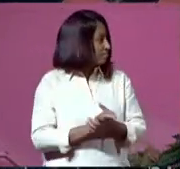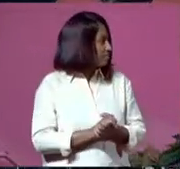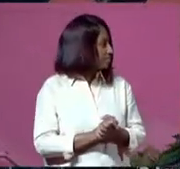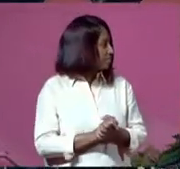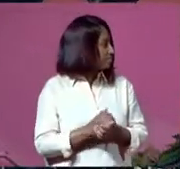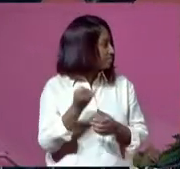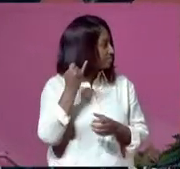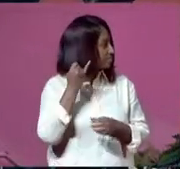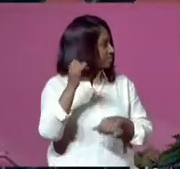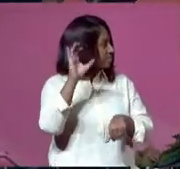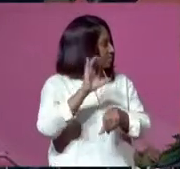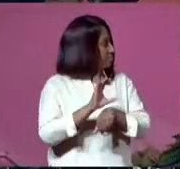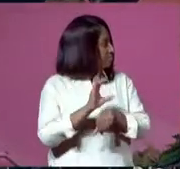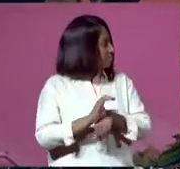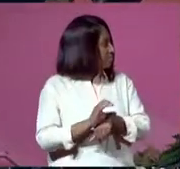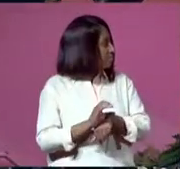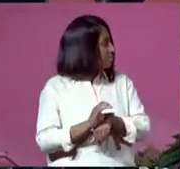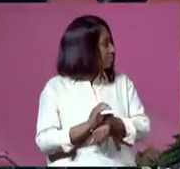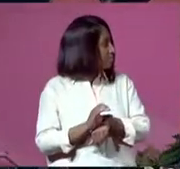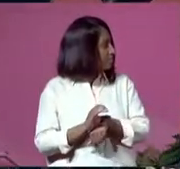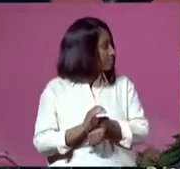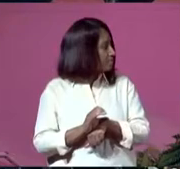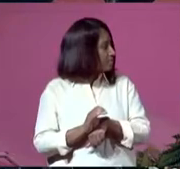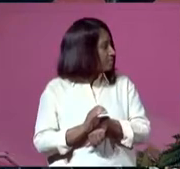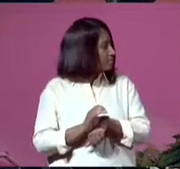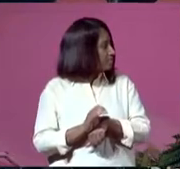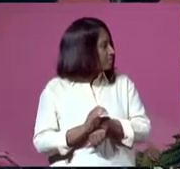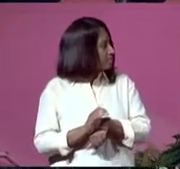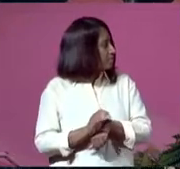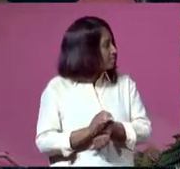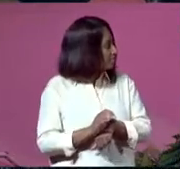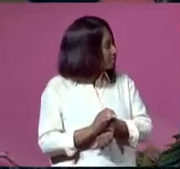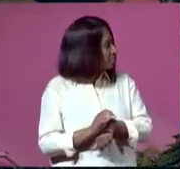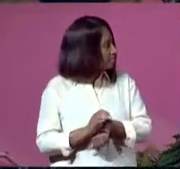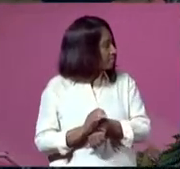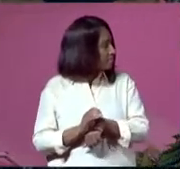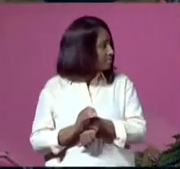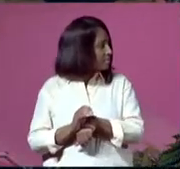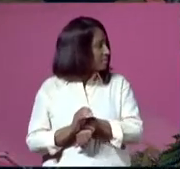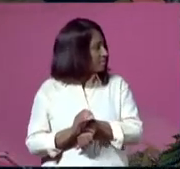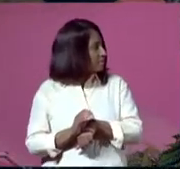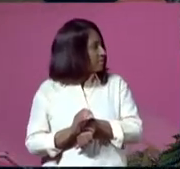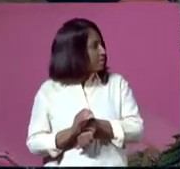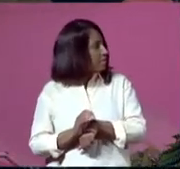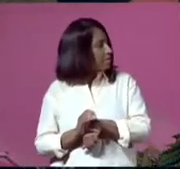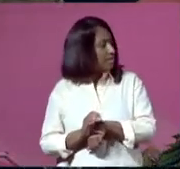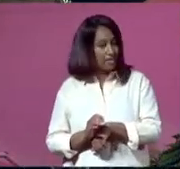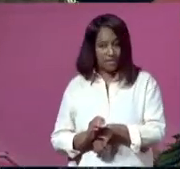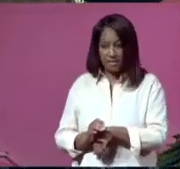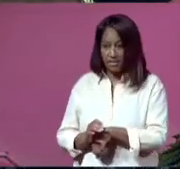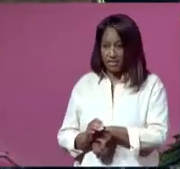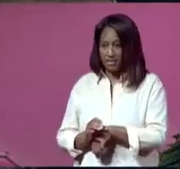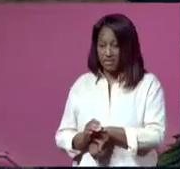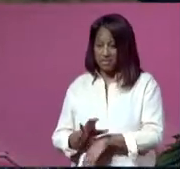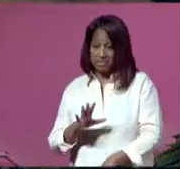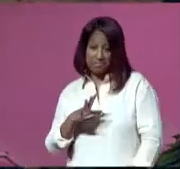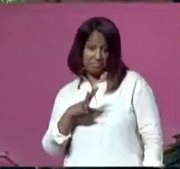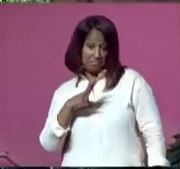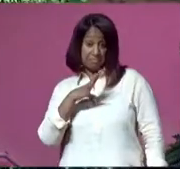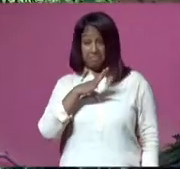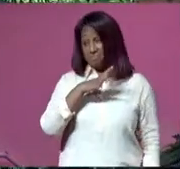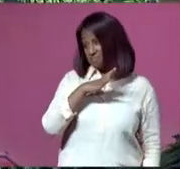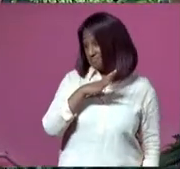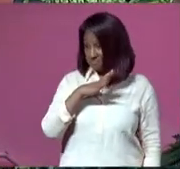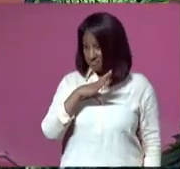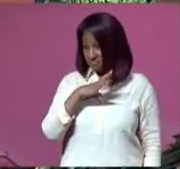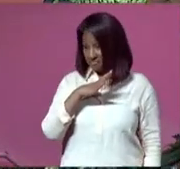If the church does not get off, in the words of my late mentor, Dr. Charles Edward Booth, the high horse of our